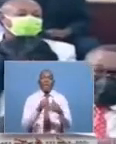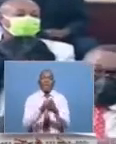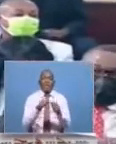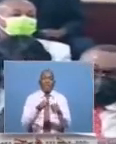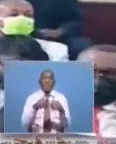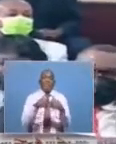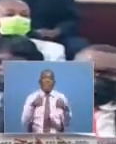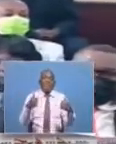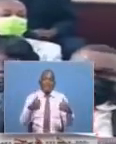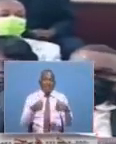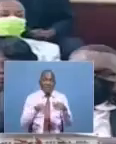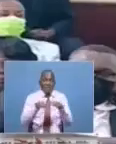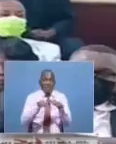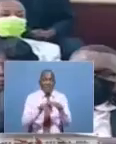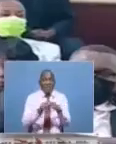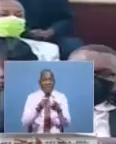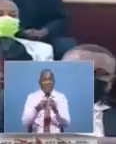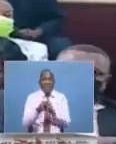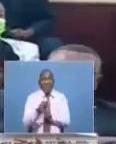under ground D,